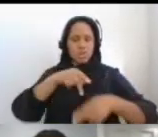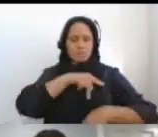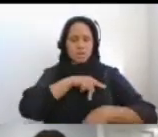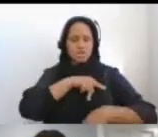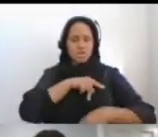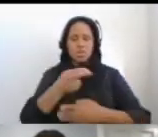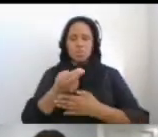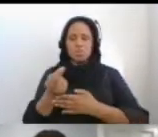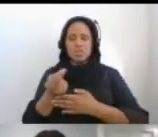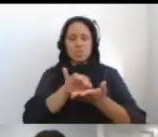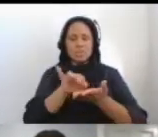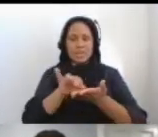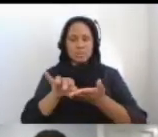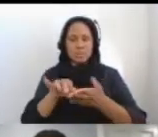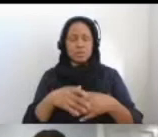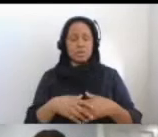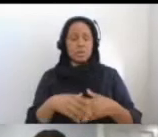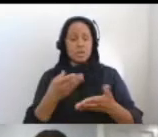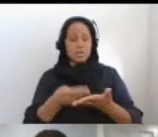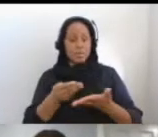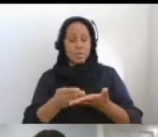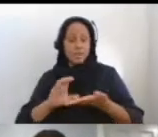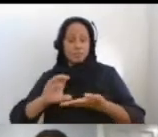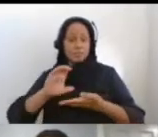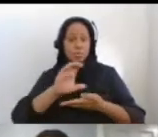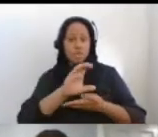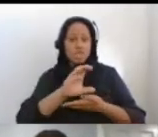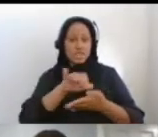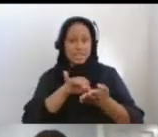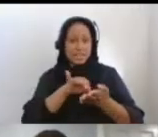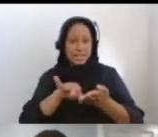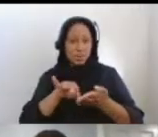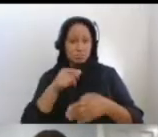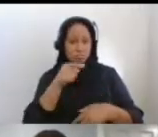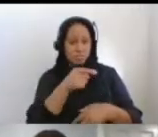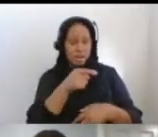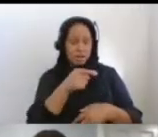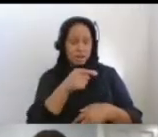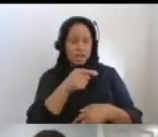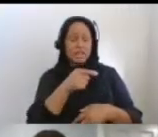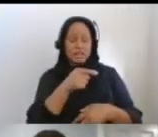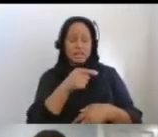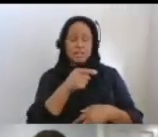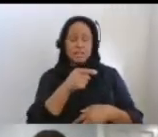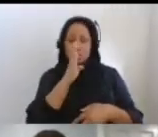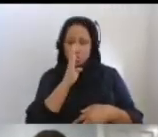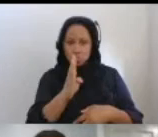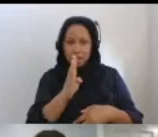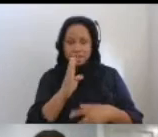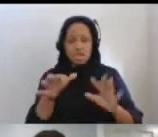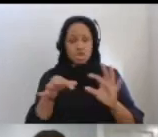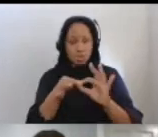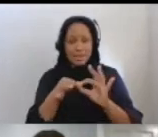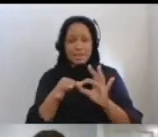of money that is put in this account is directly correlated to what we call